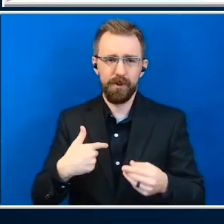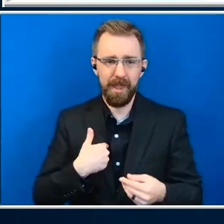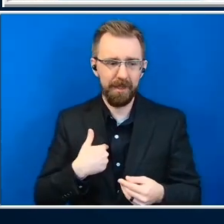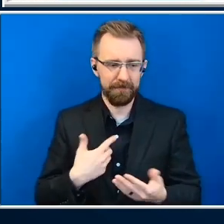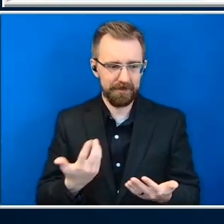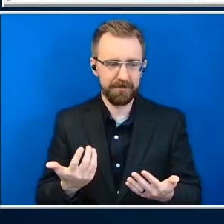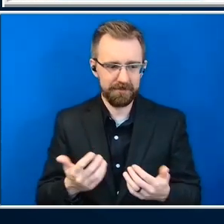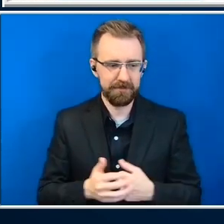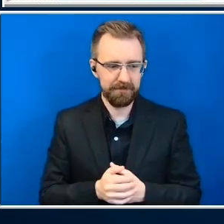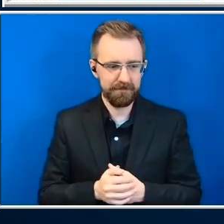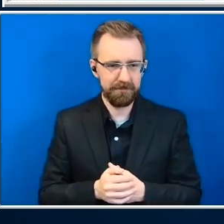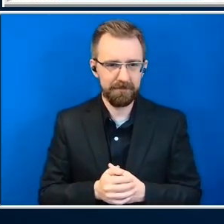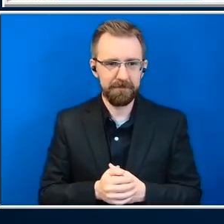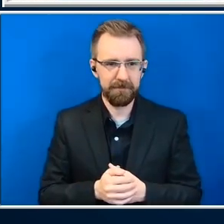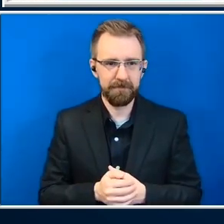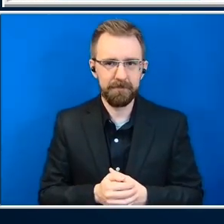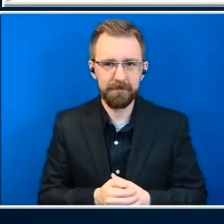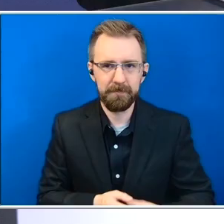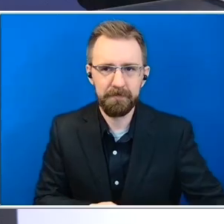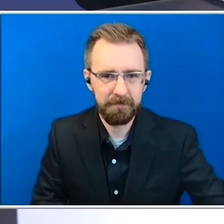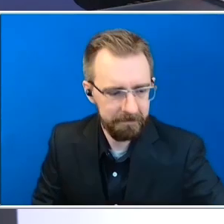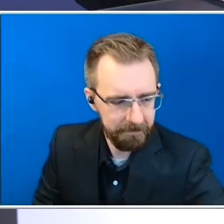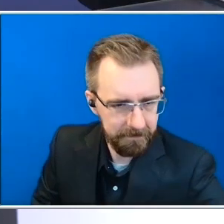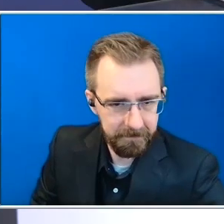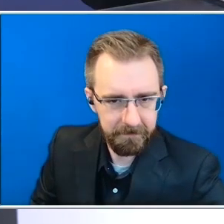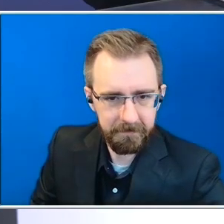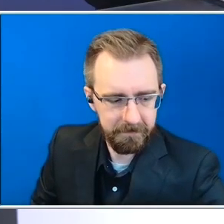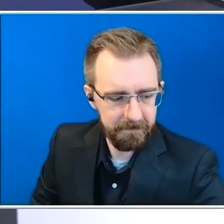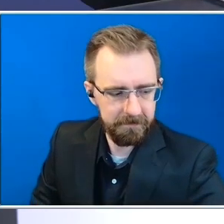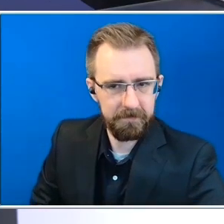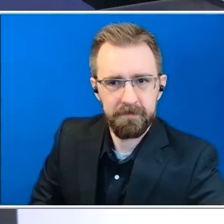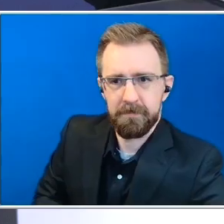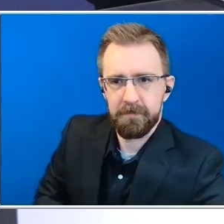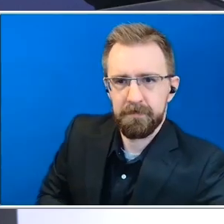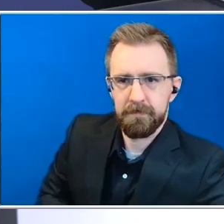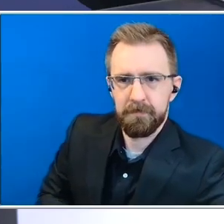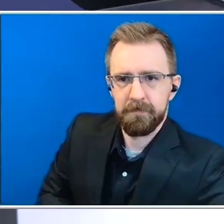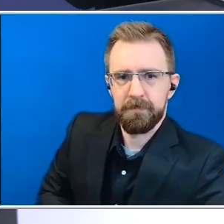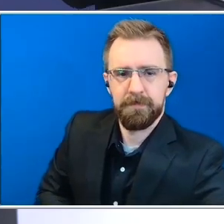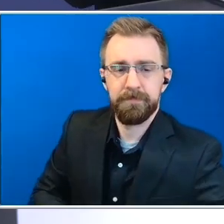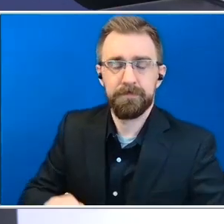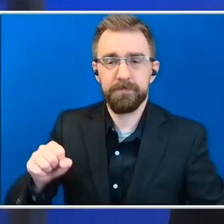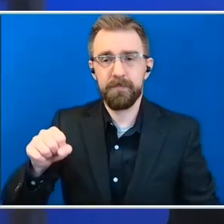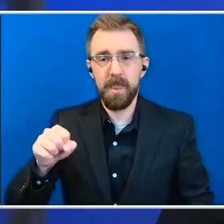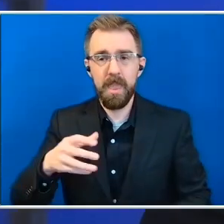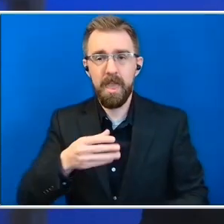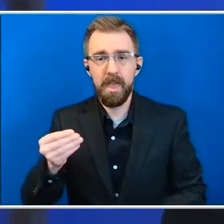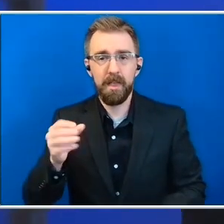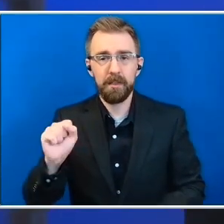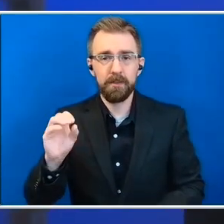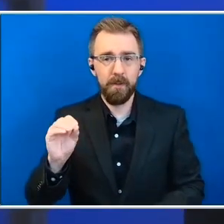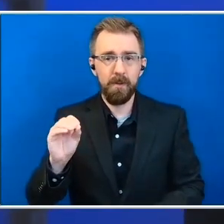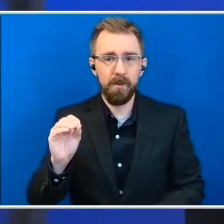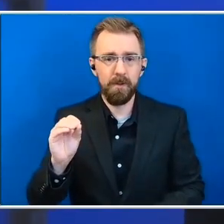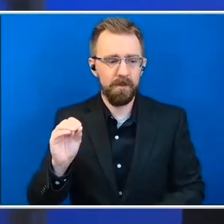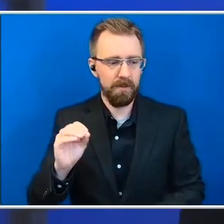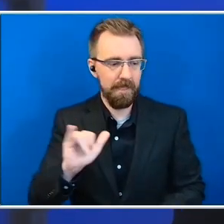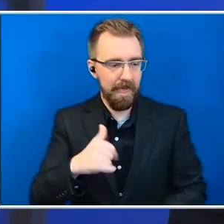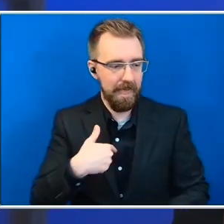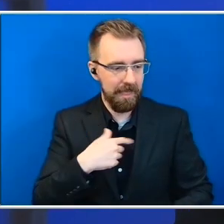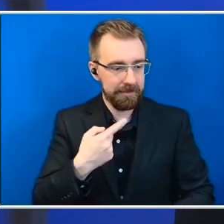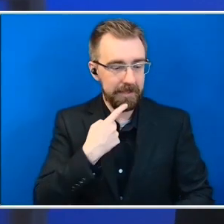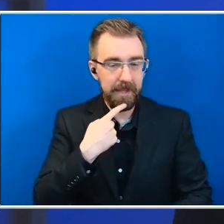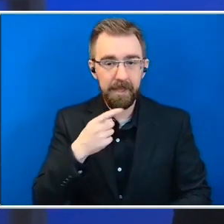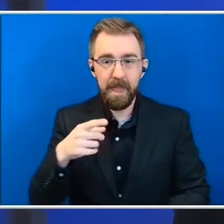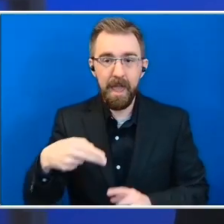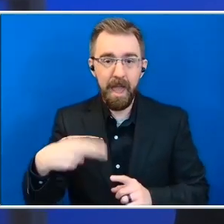This is overwhelming. So for sure. Thank you. So, like I mentioned, there's high rates of depression